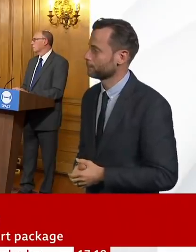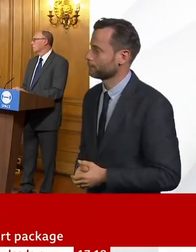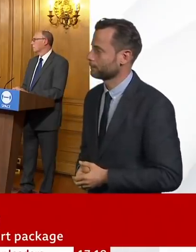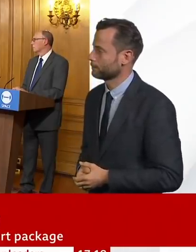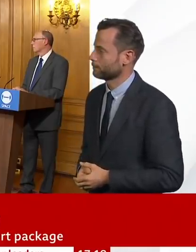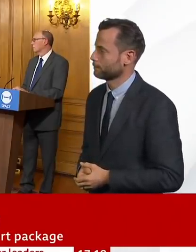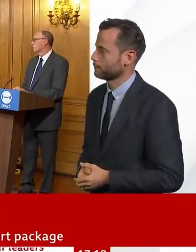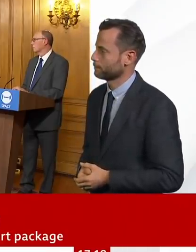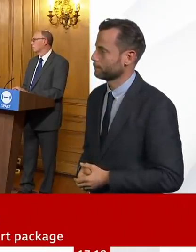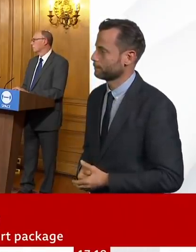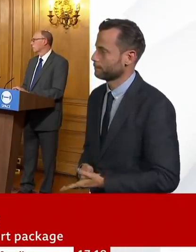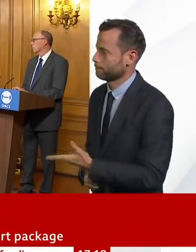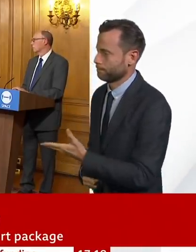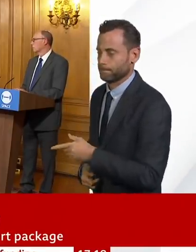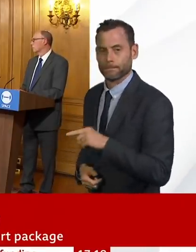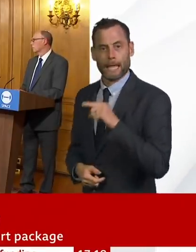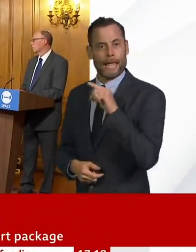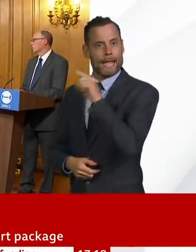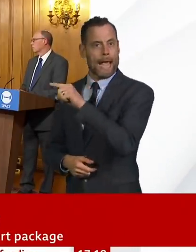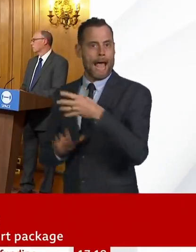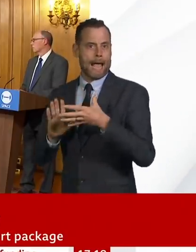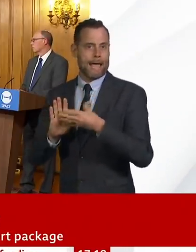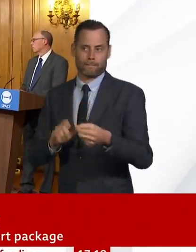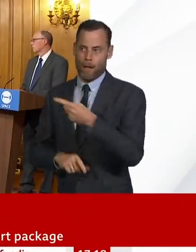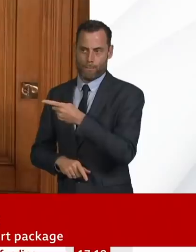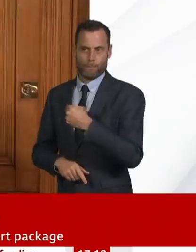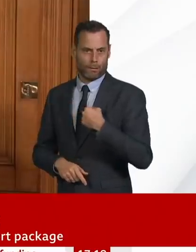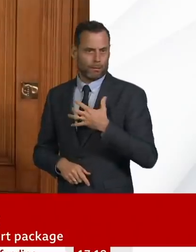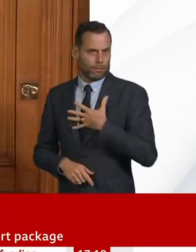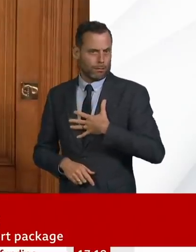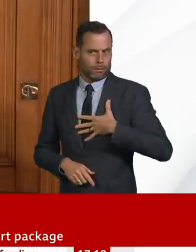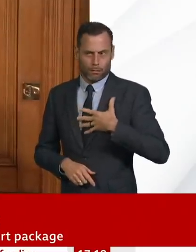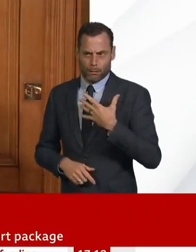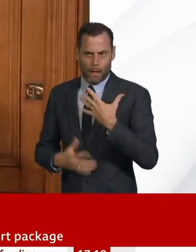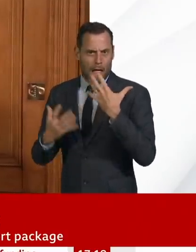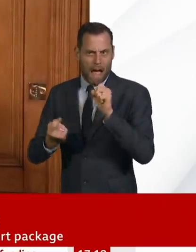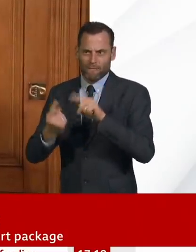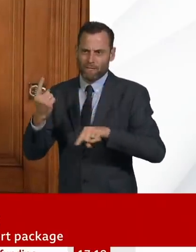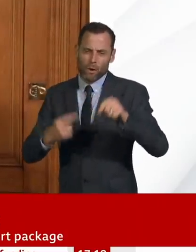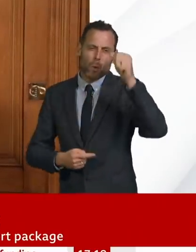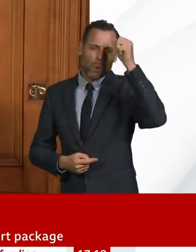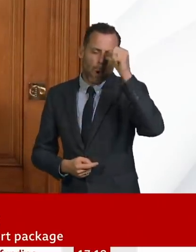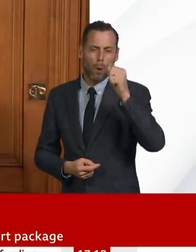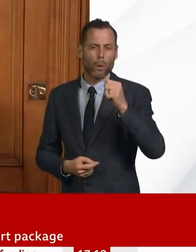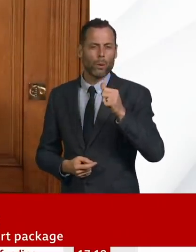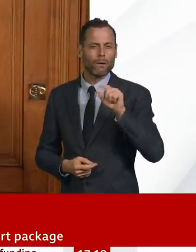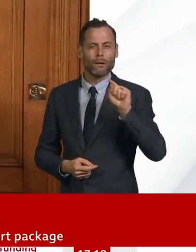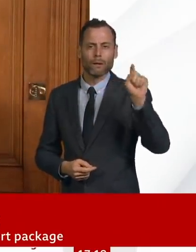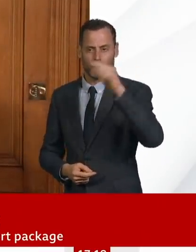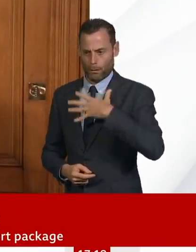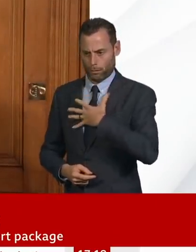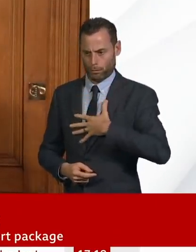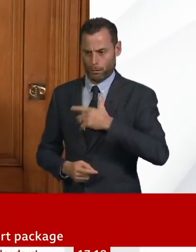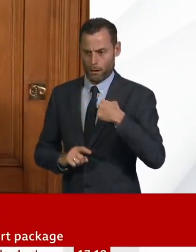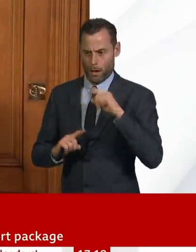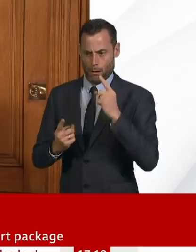really extremely distressing, and I know it's extremely distressing for relatives and for people who live in care